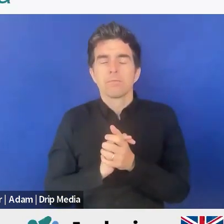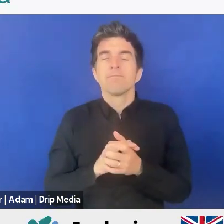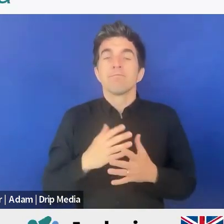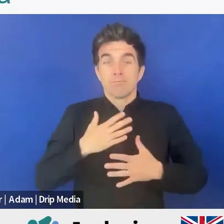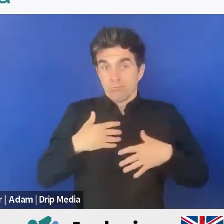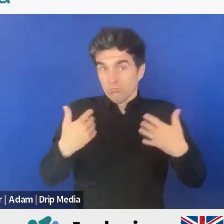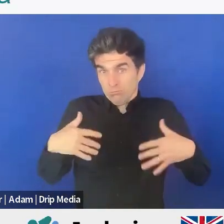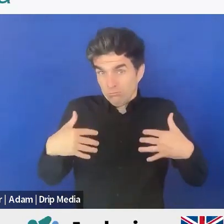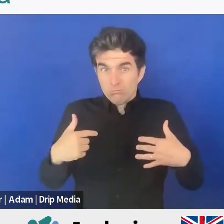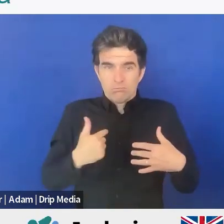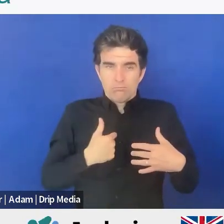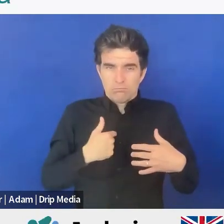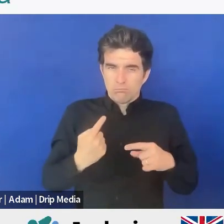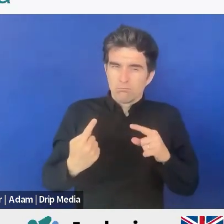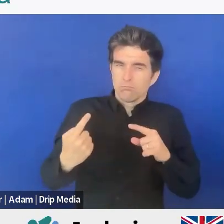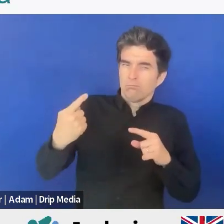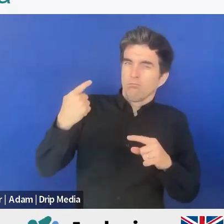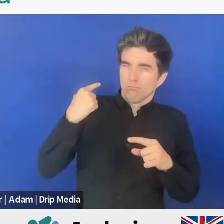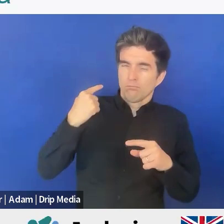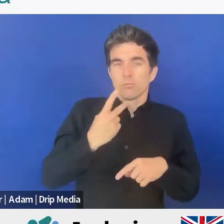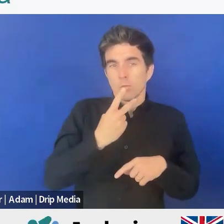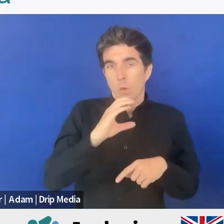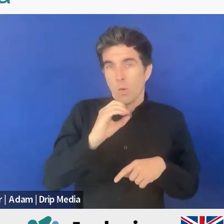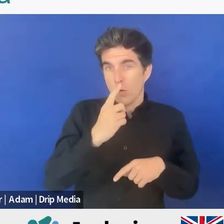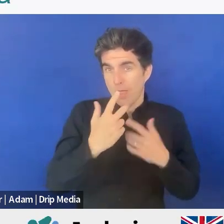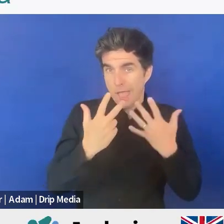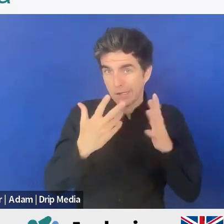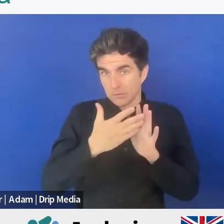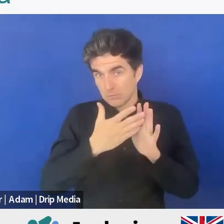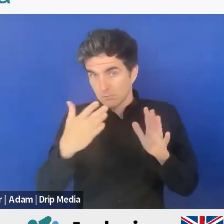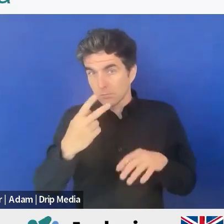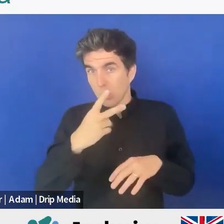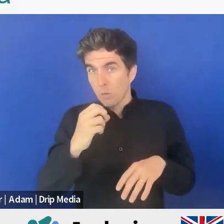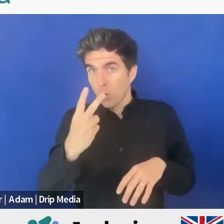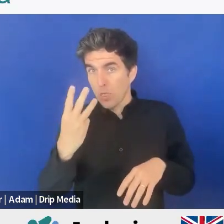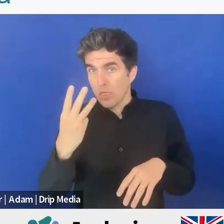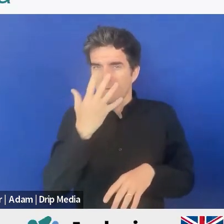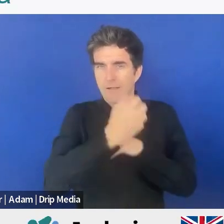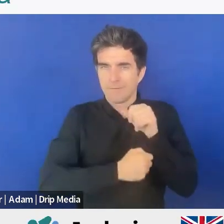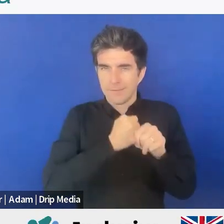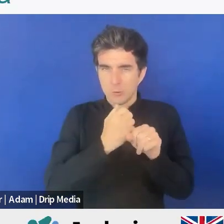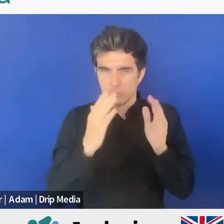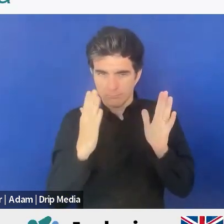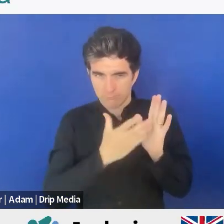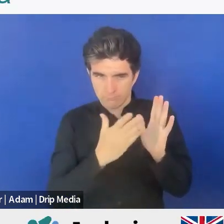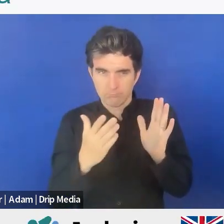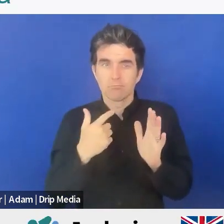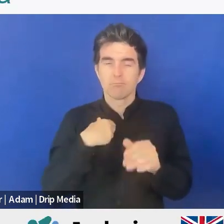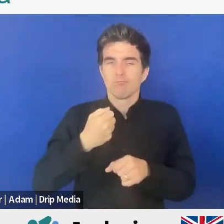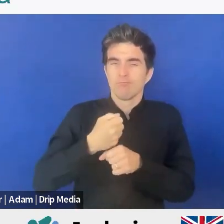2018 to 23 based in Kathmandu in Nepal, and was able to support both some of the Inclusive Future programs